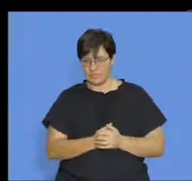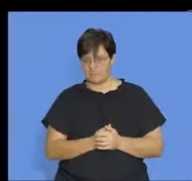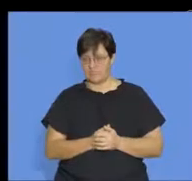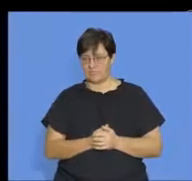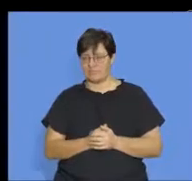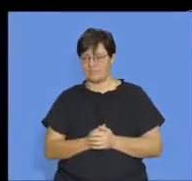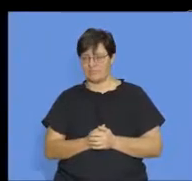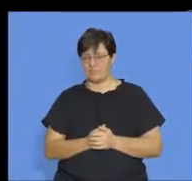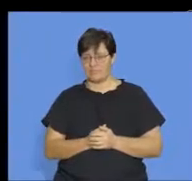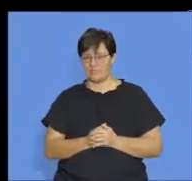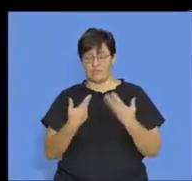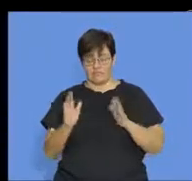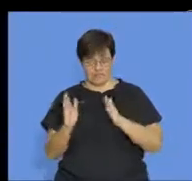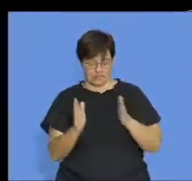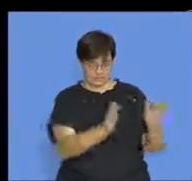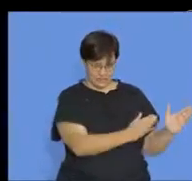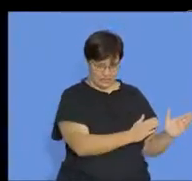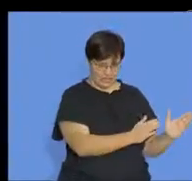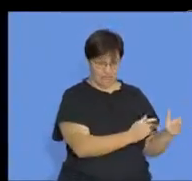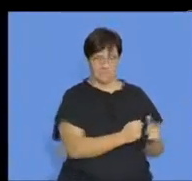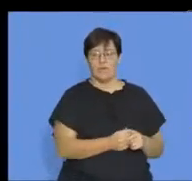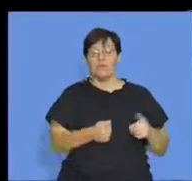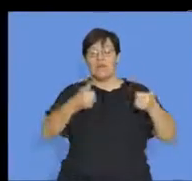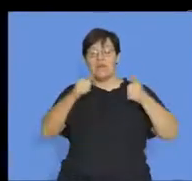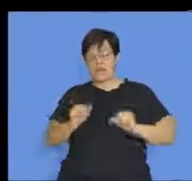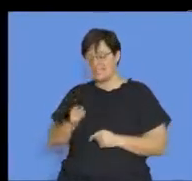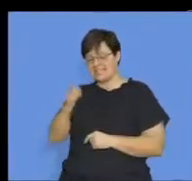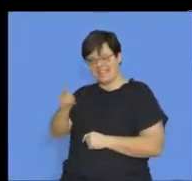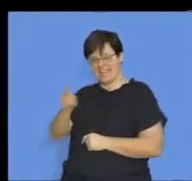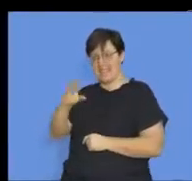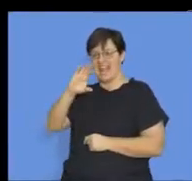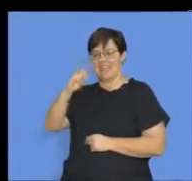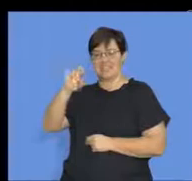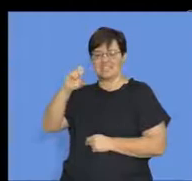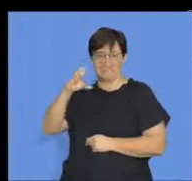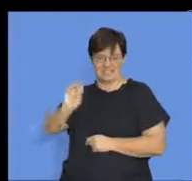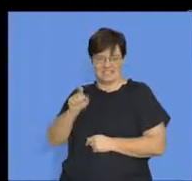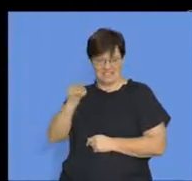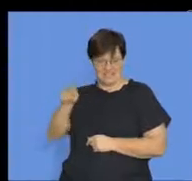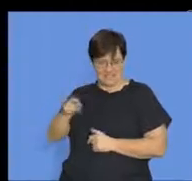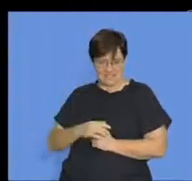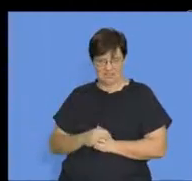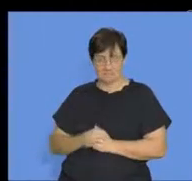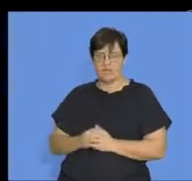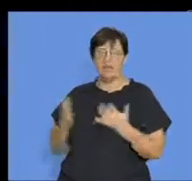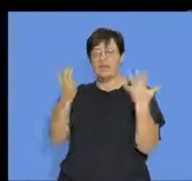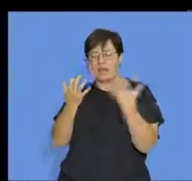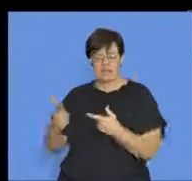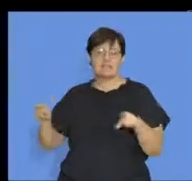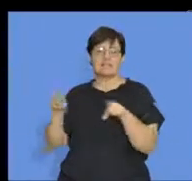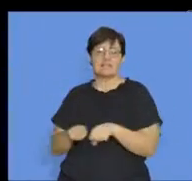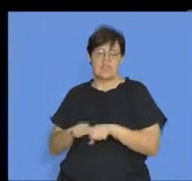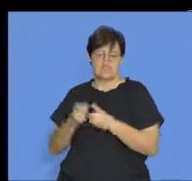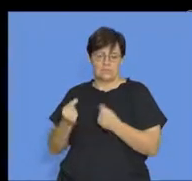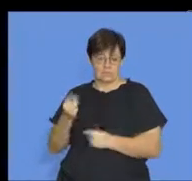me? Right, let's now move on to the next partner, which is Candace. And let's calculate,